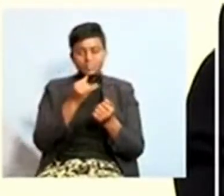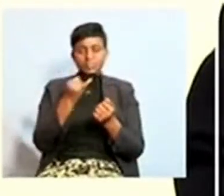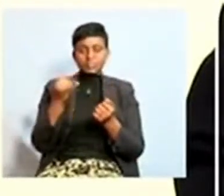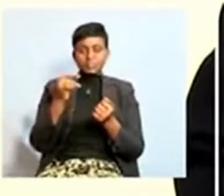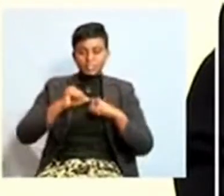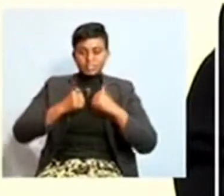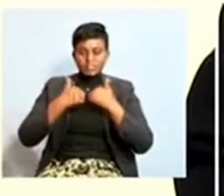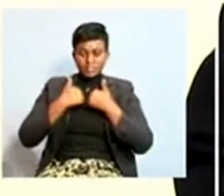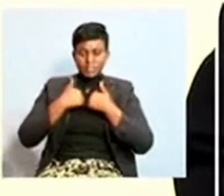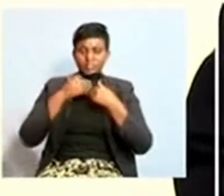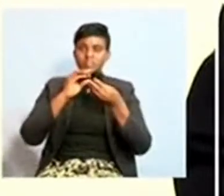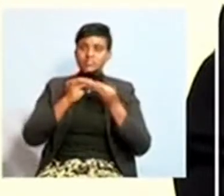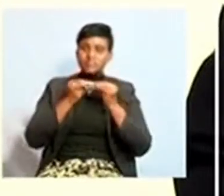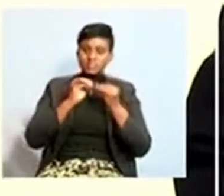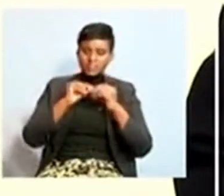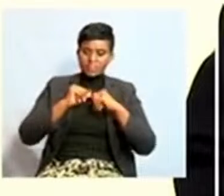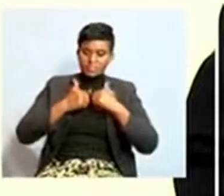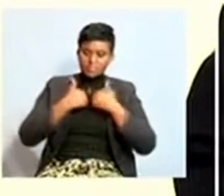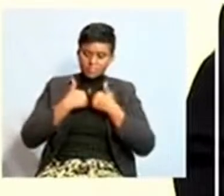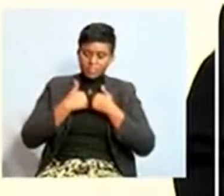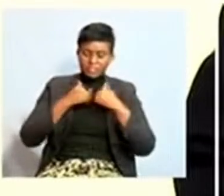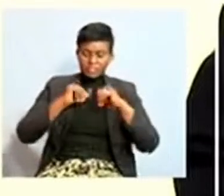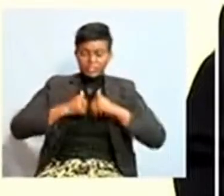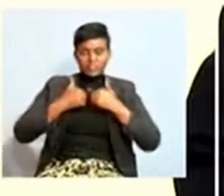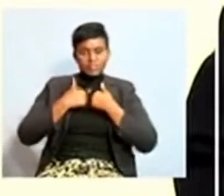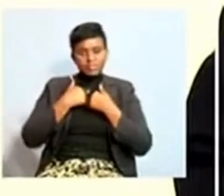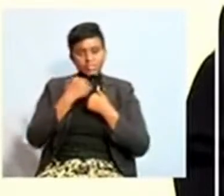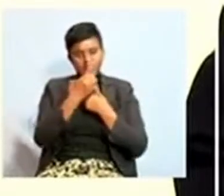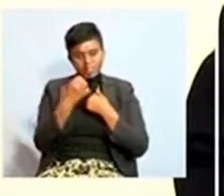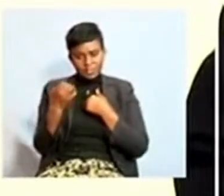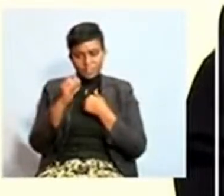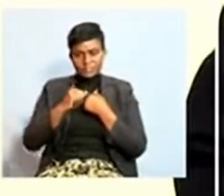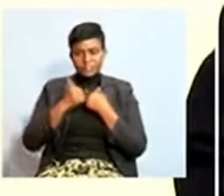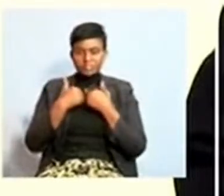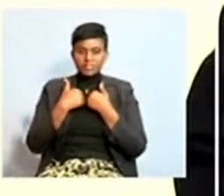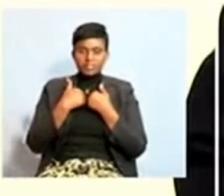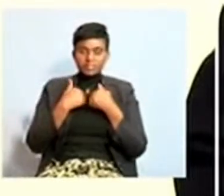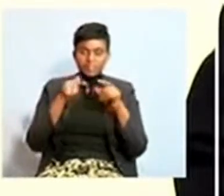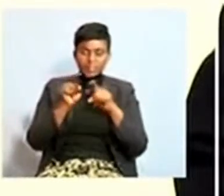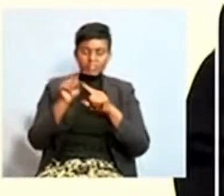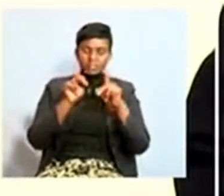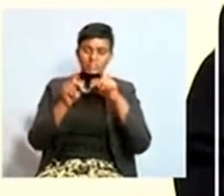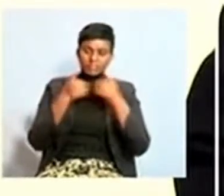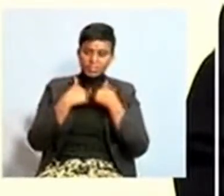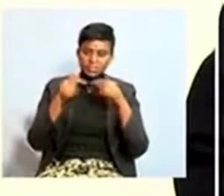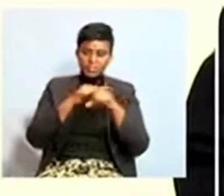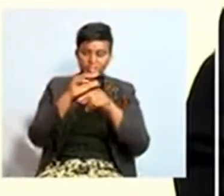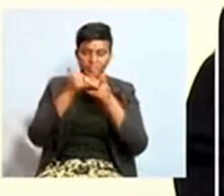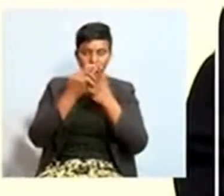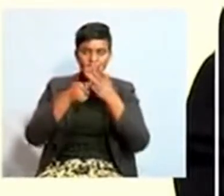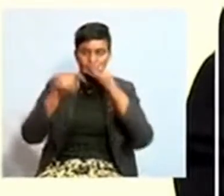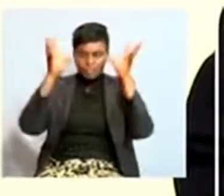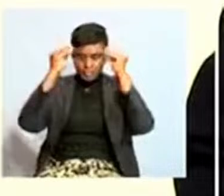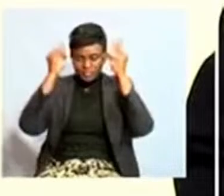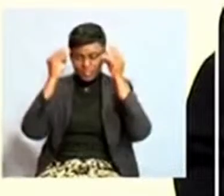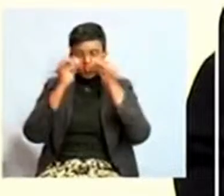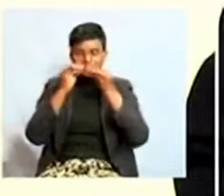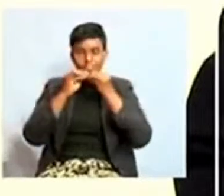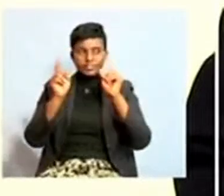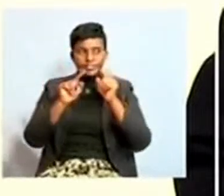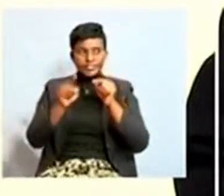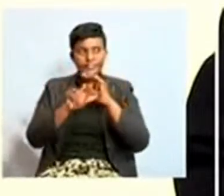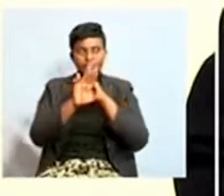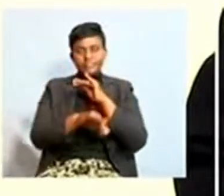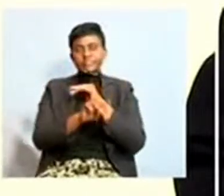we have the numbers, do we have the equipment, do we have the people or the expertise, that's where it